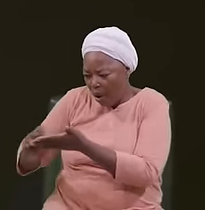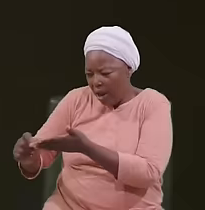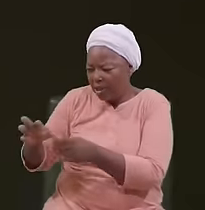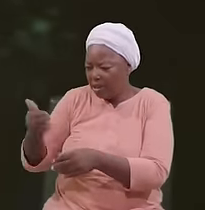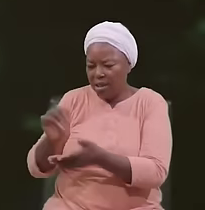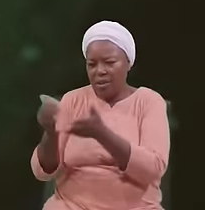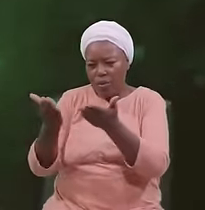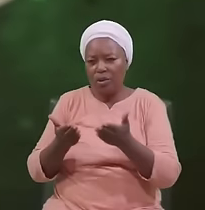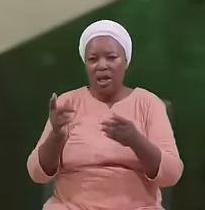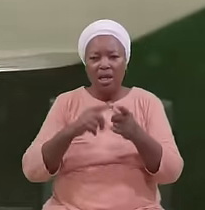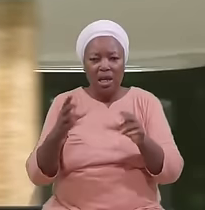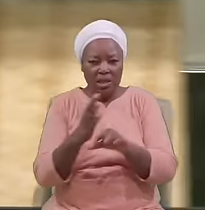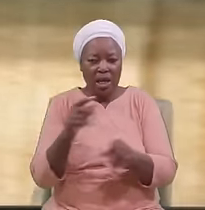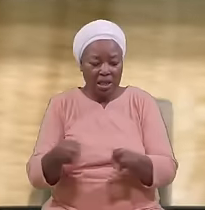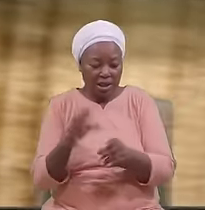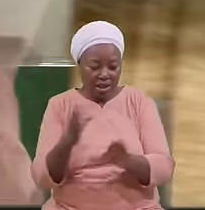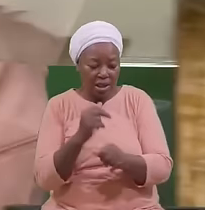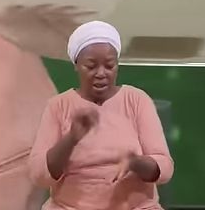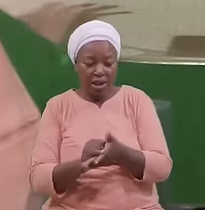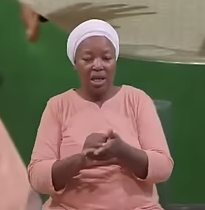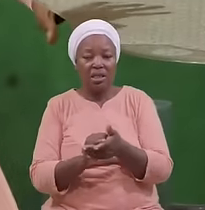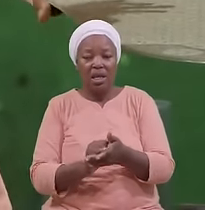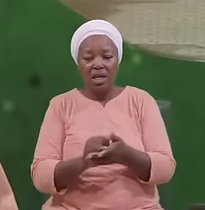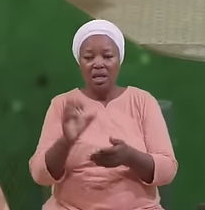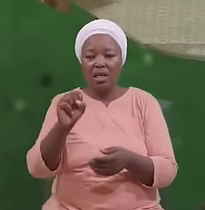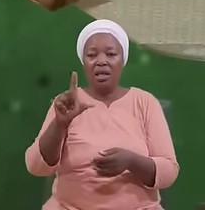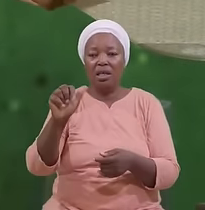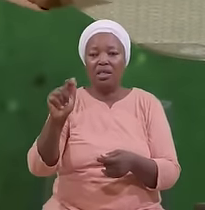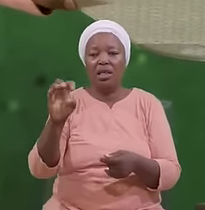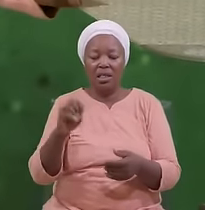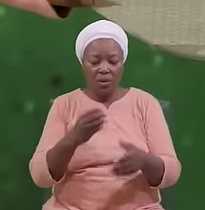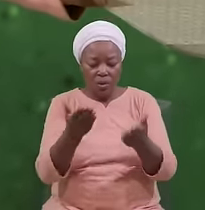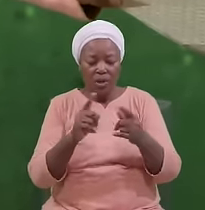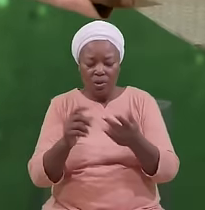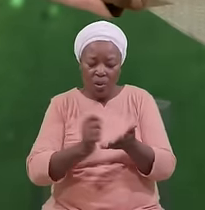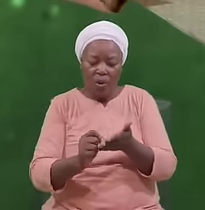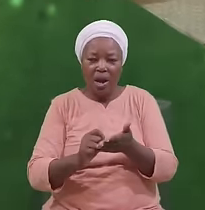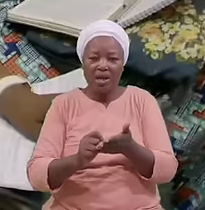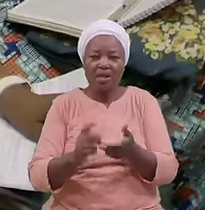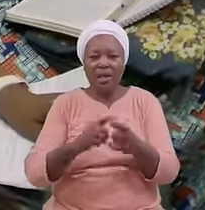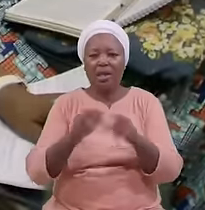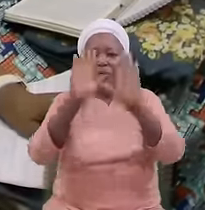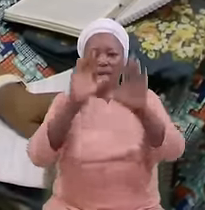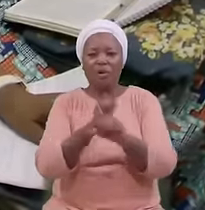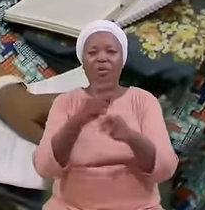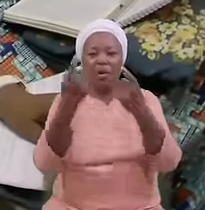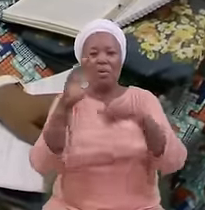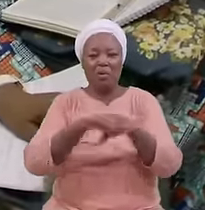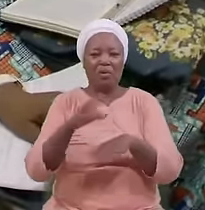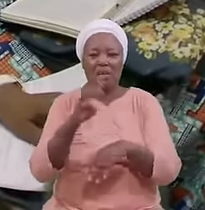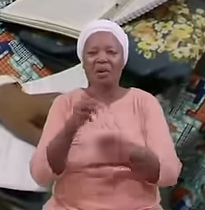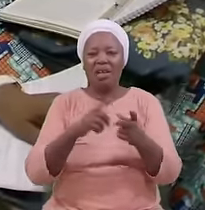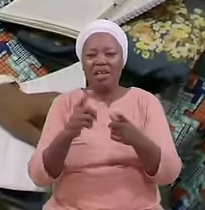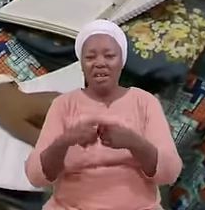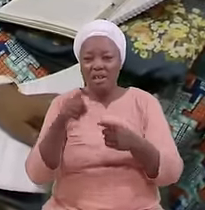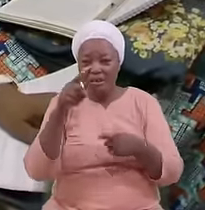As he took the slate and he wanted to write, the miracle came upon him. And they're